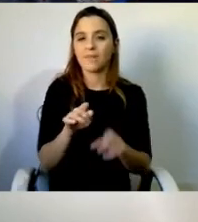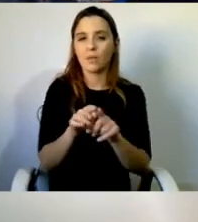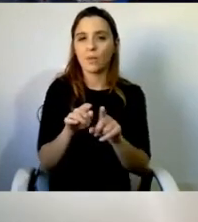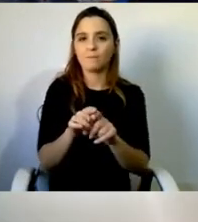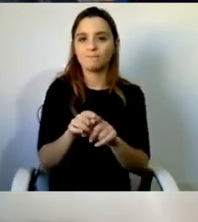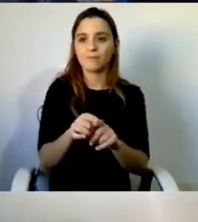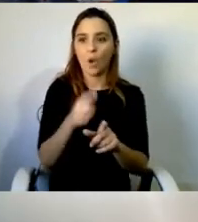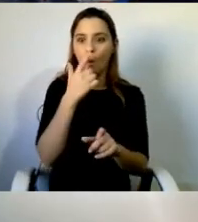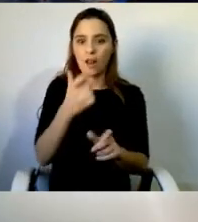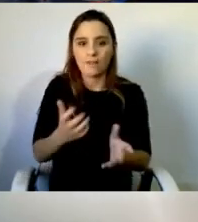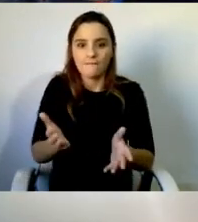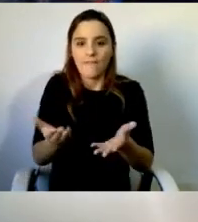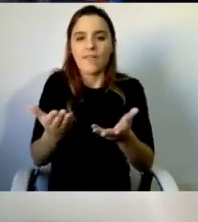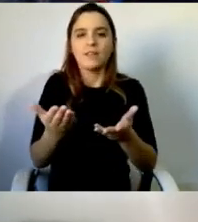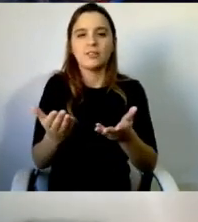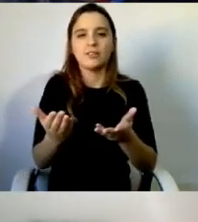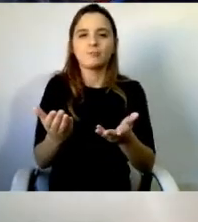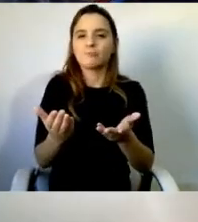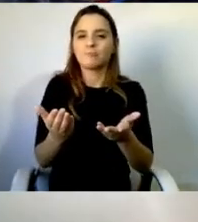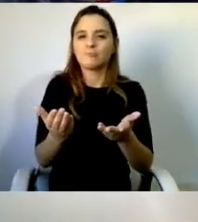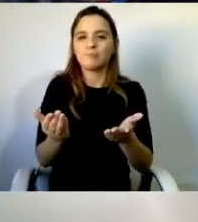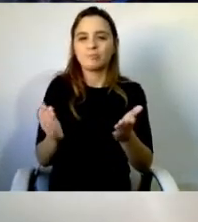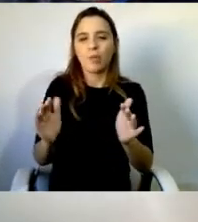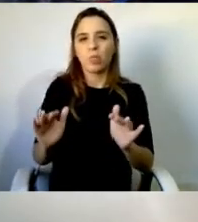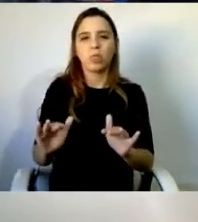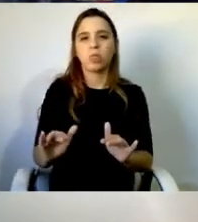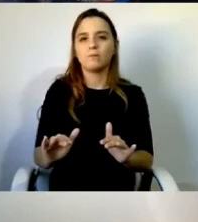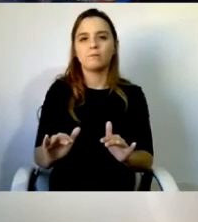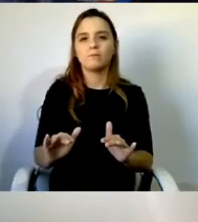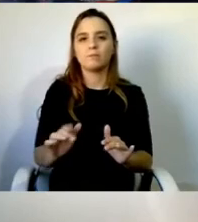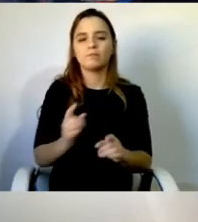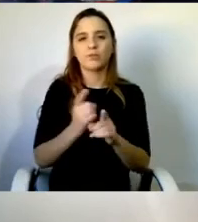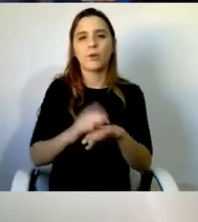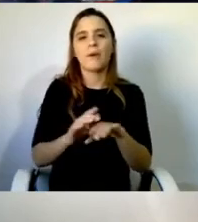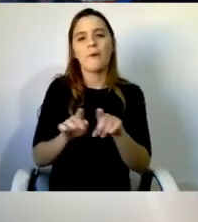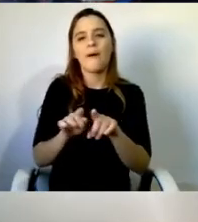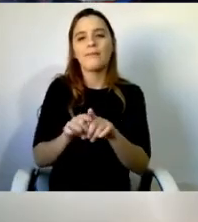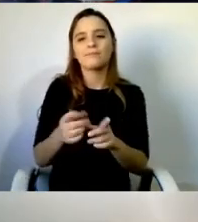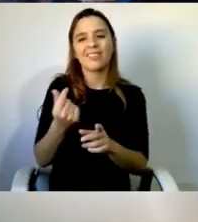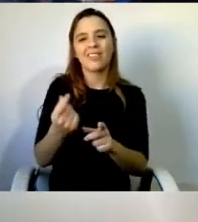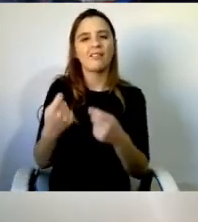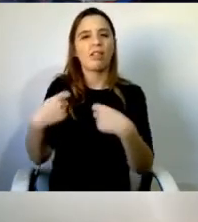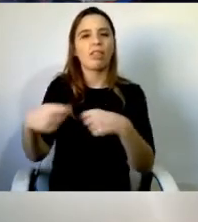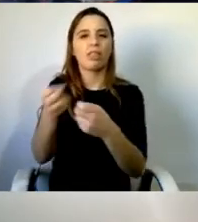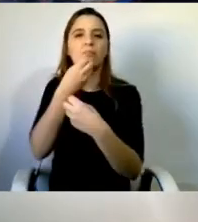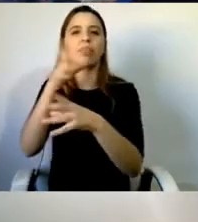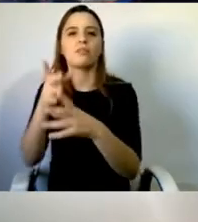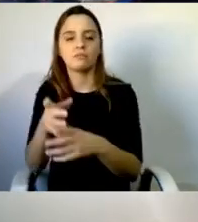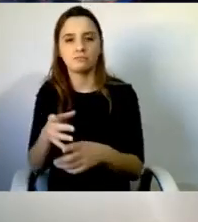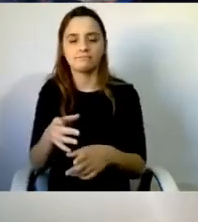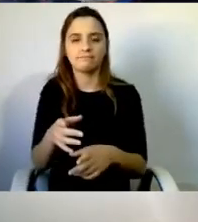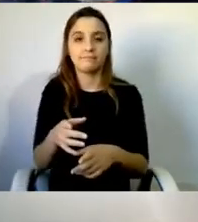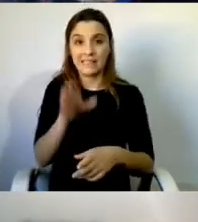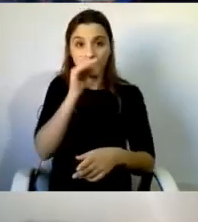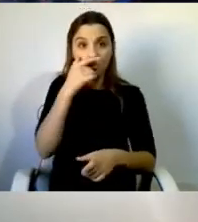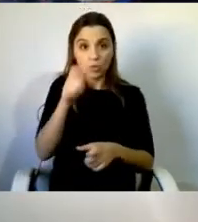money out. If people have money at their disposal for assistance,